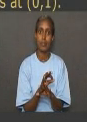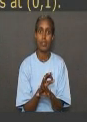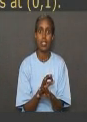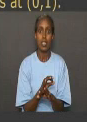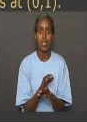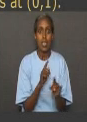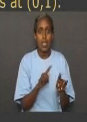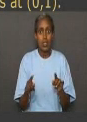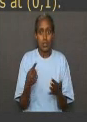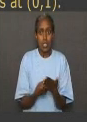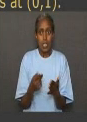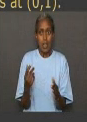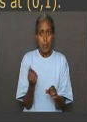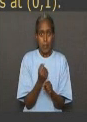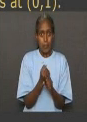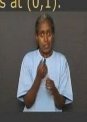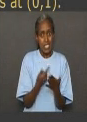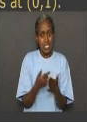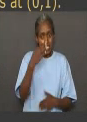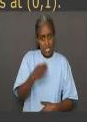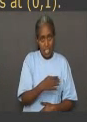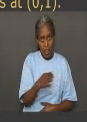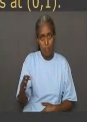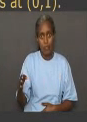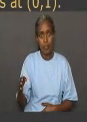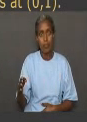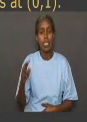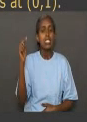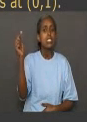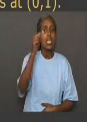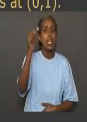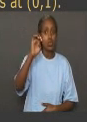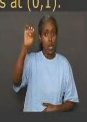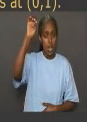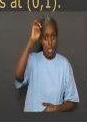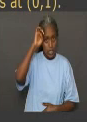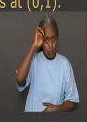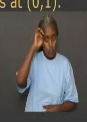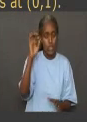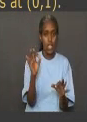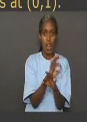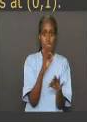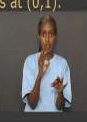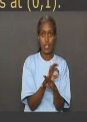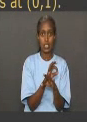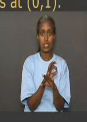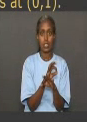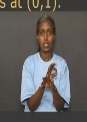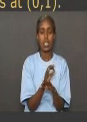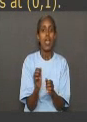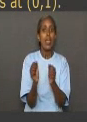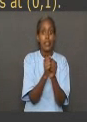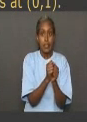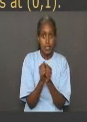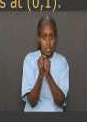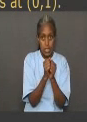As you can plainly see from your graph, the natural exponential function